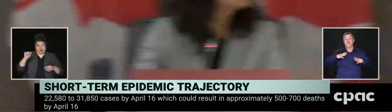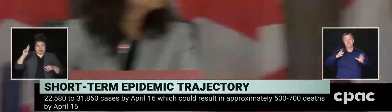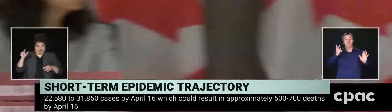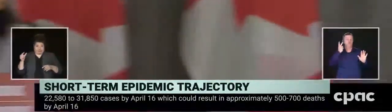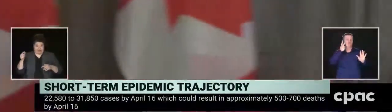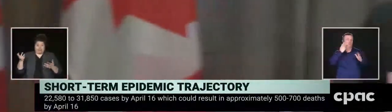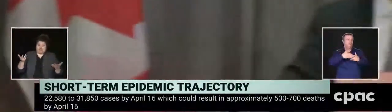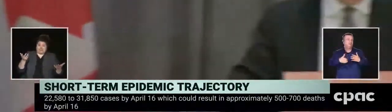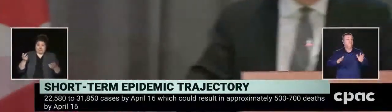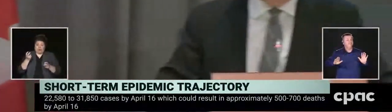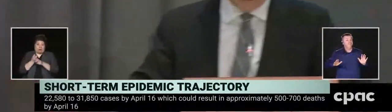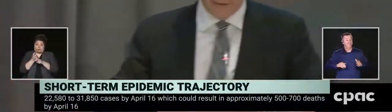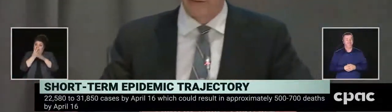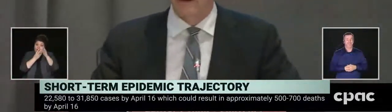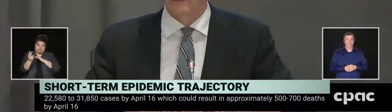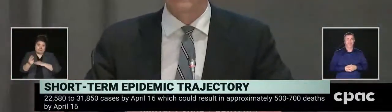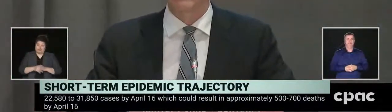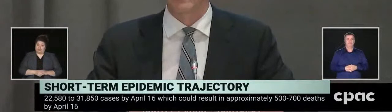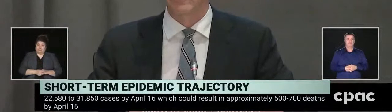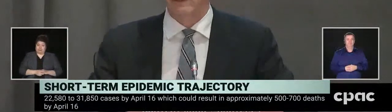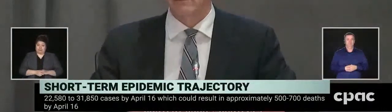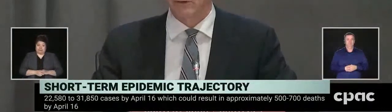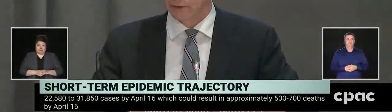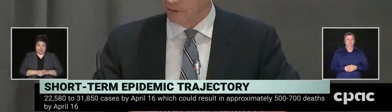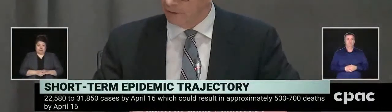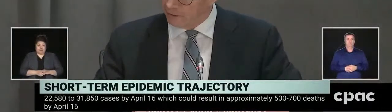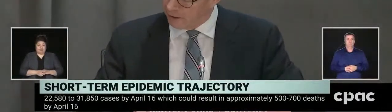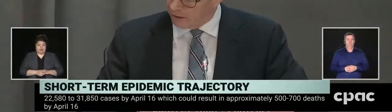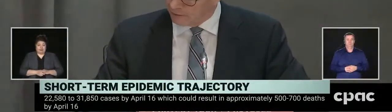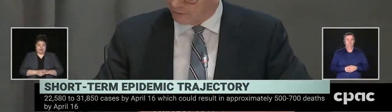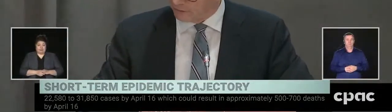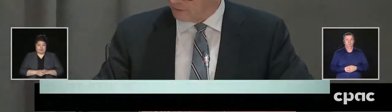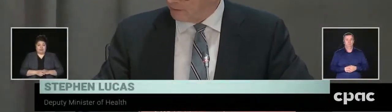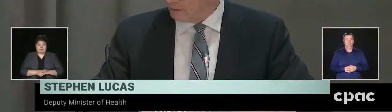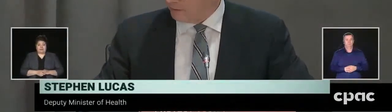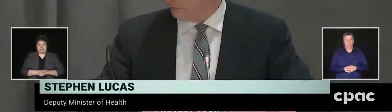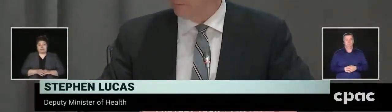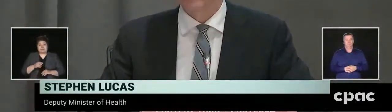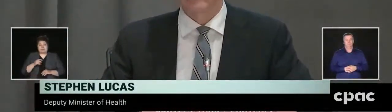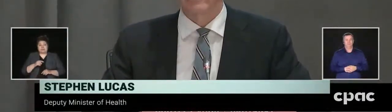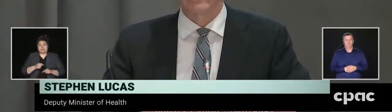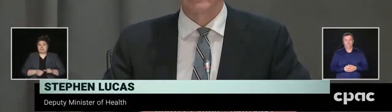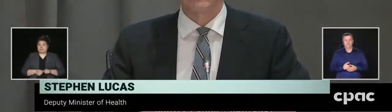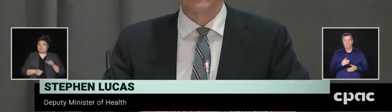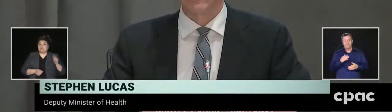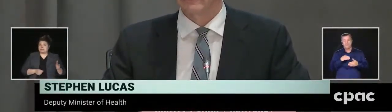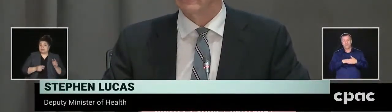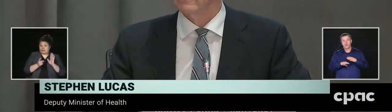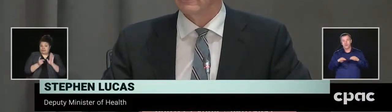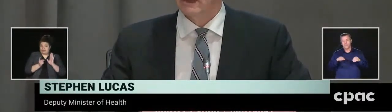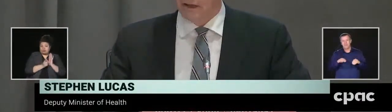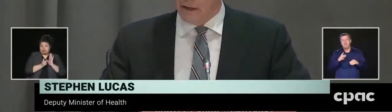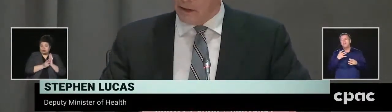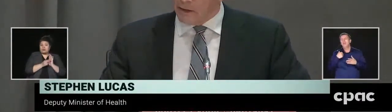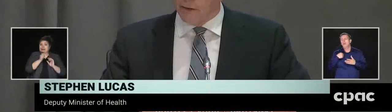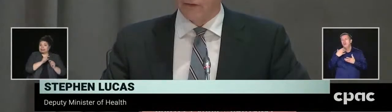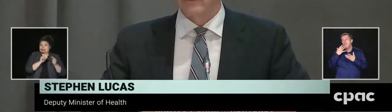I'd like to just provide further elaboration on the information on slide